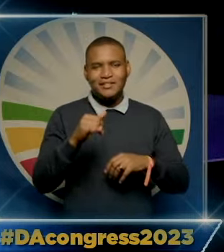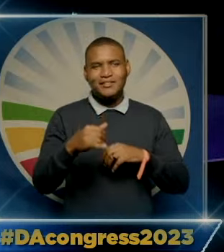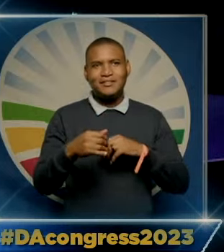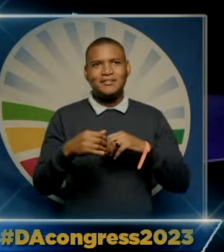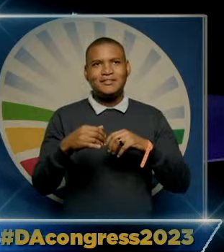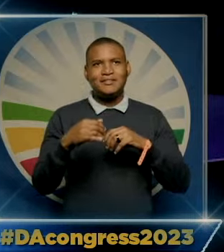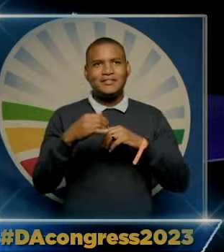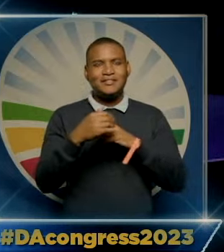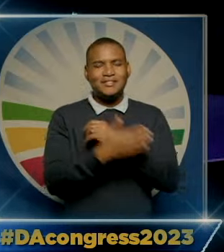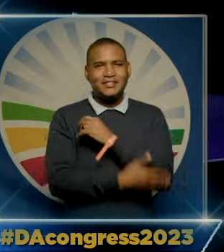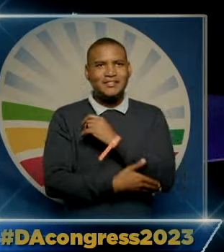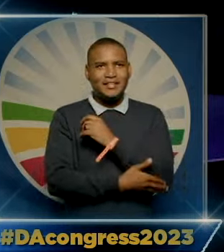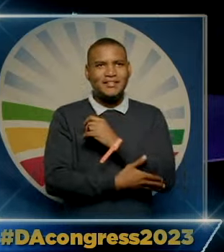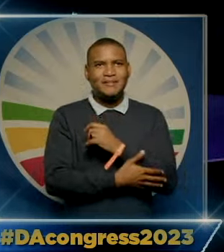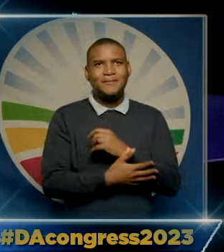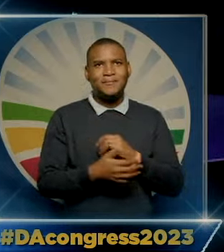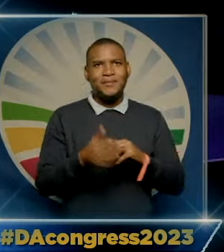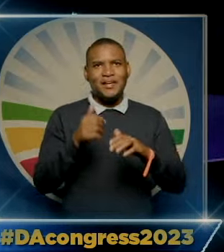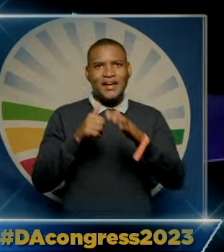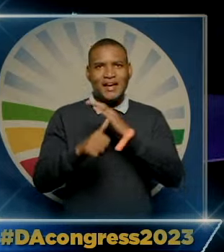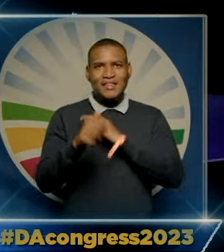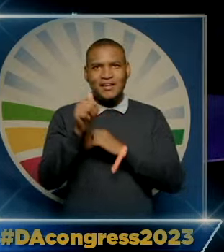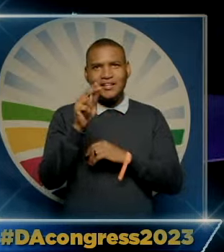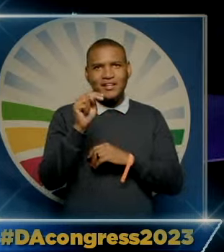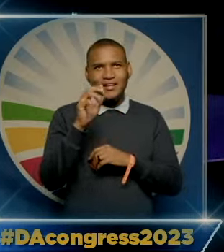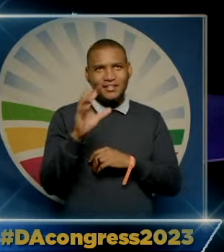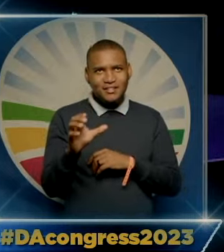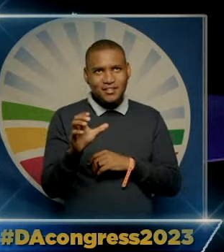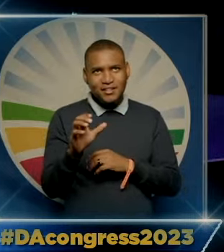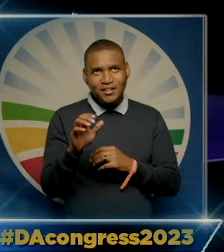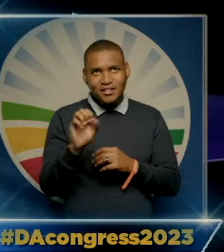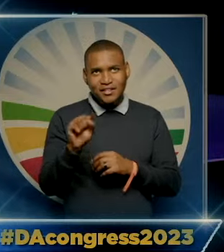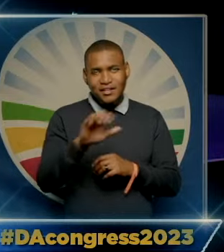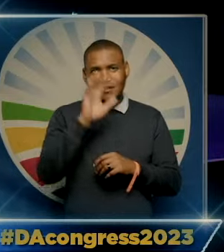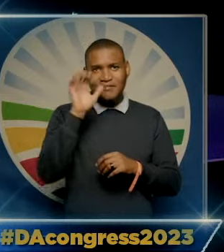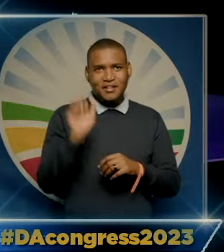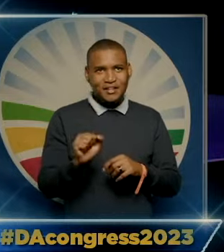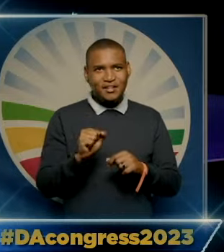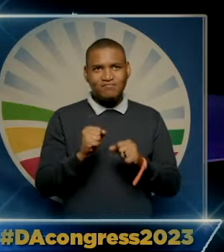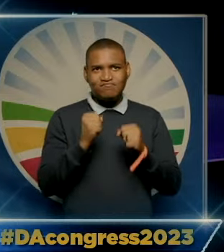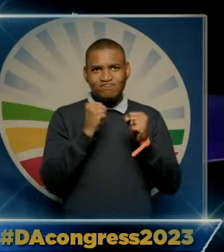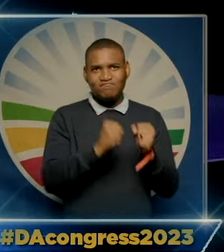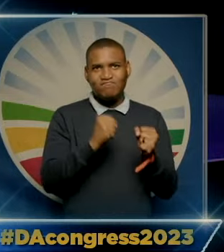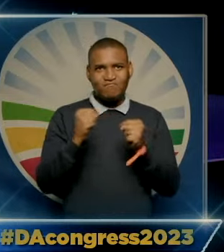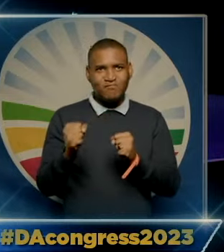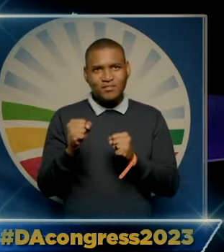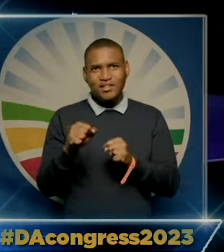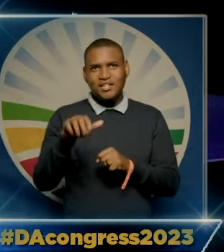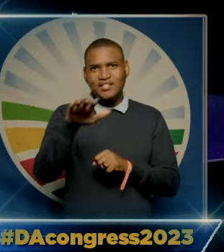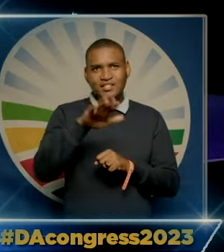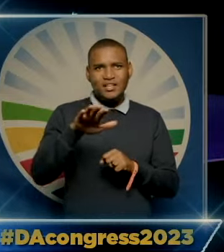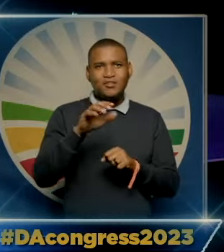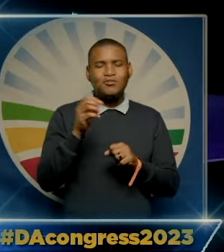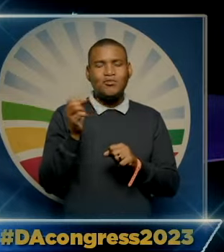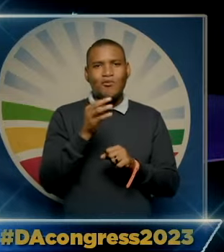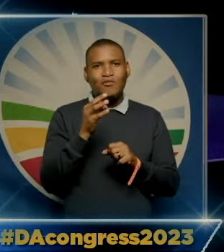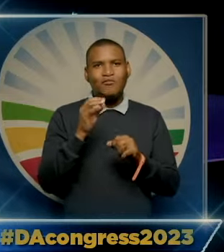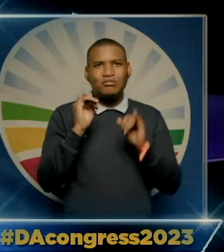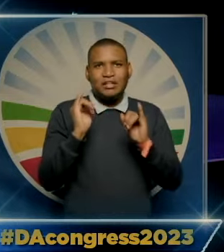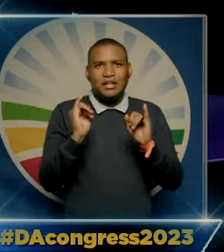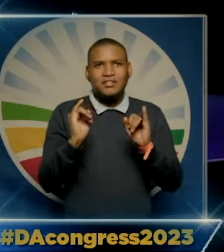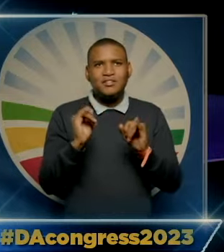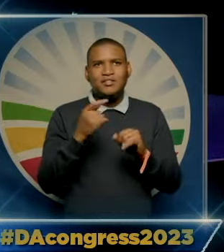Under the ANC, South Africa is permanently in a state of crisis. But we are